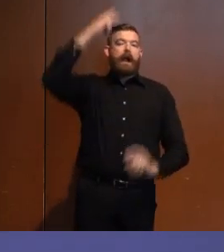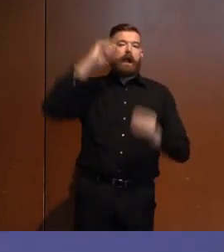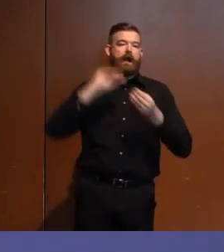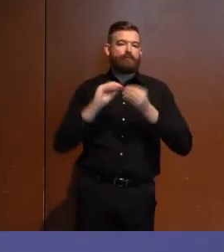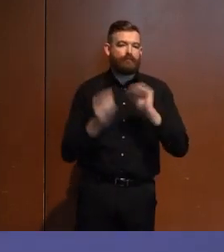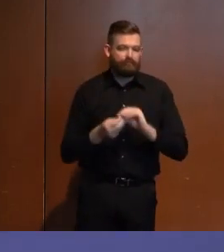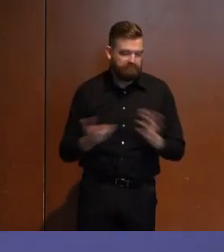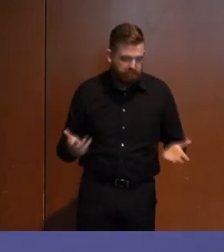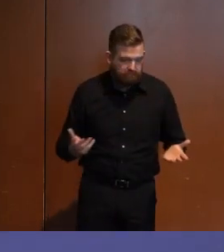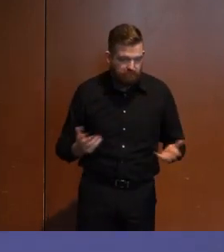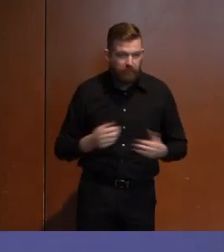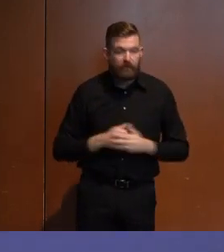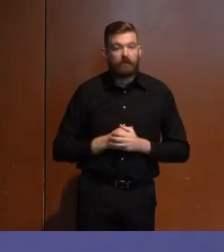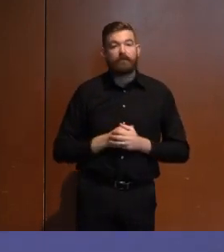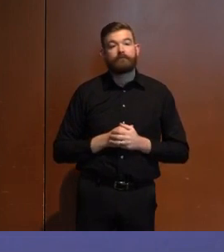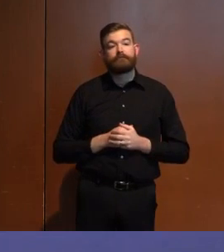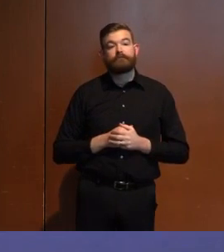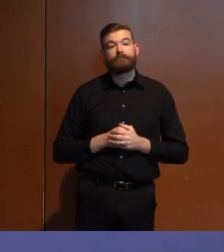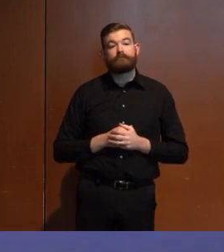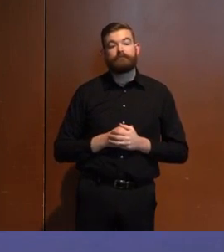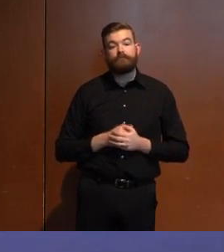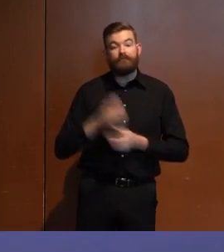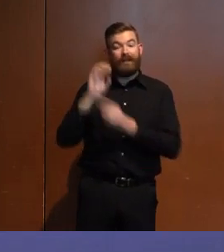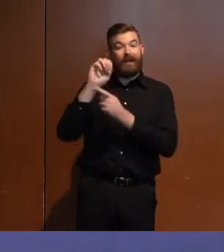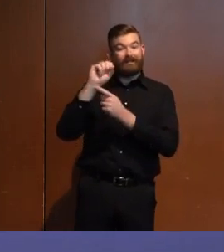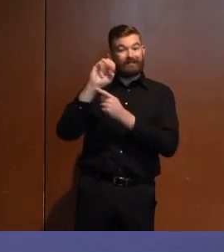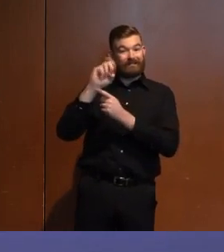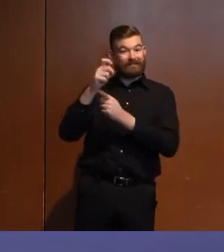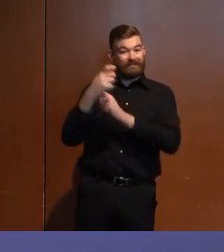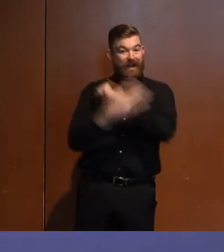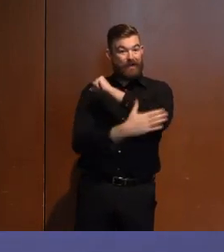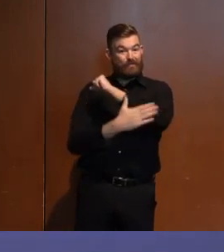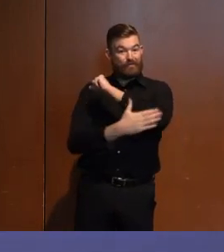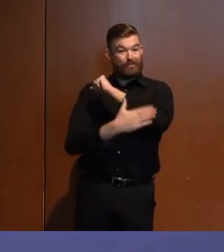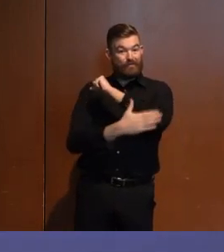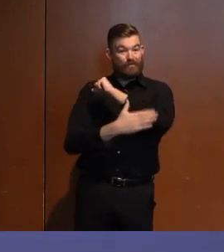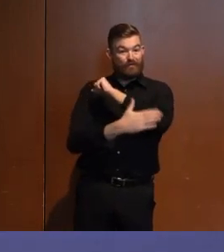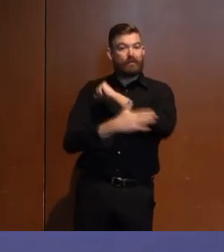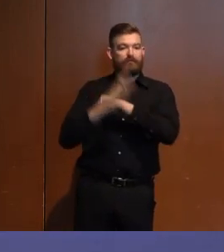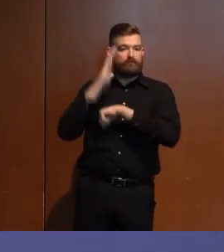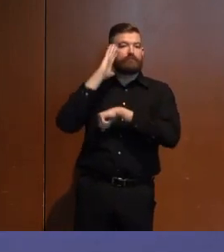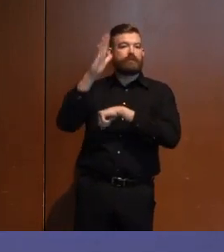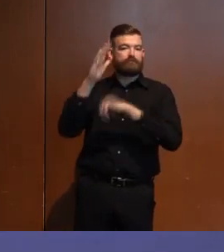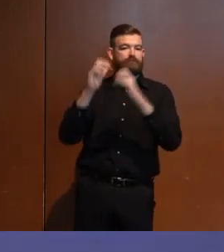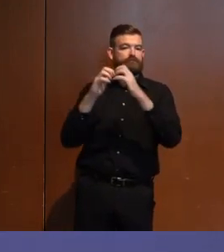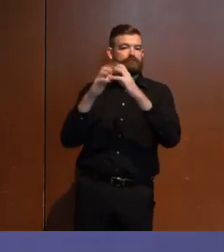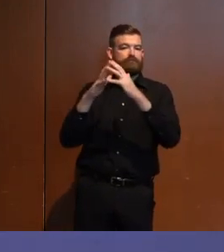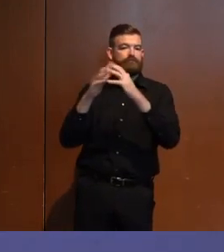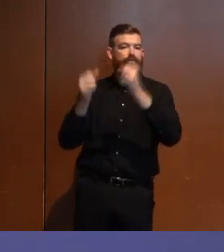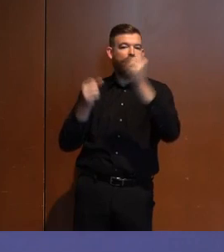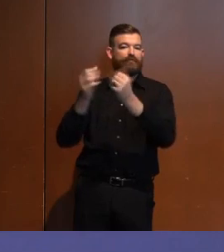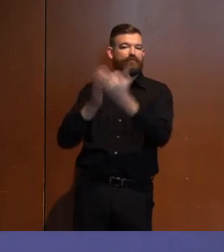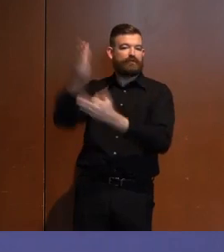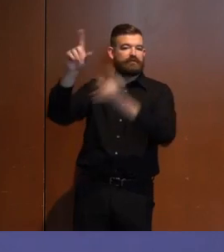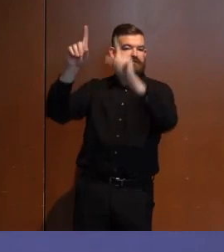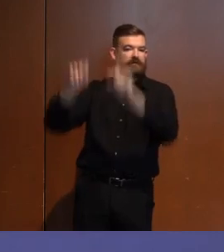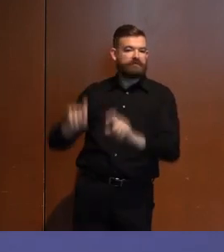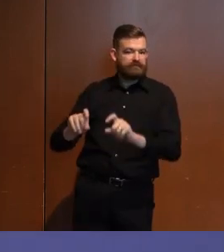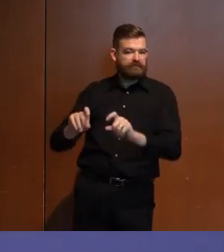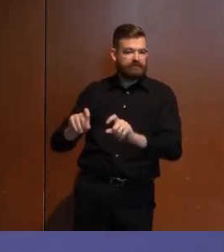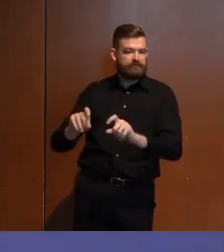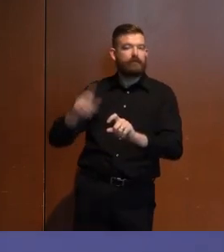today. Essex County has announced that it will open a drive-through testing facility for county residents only